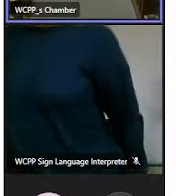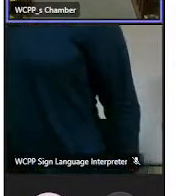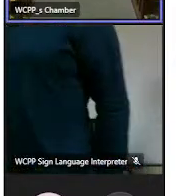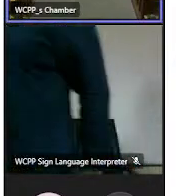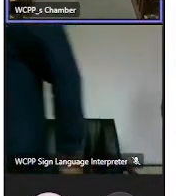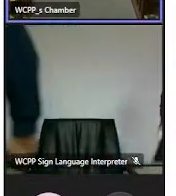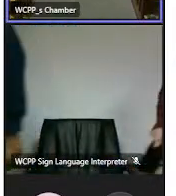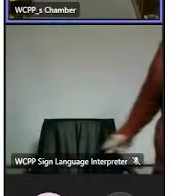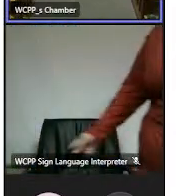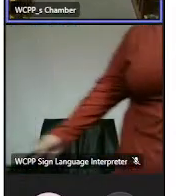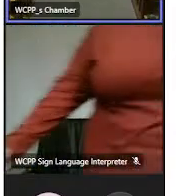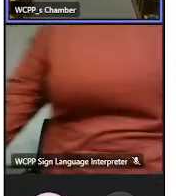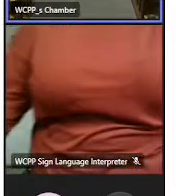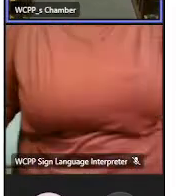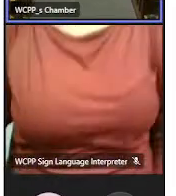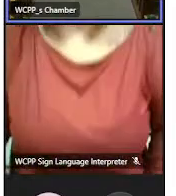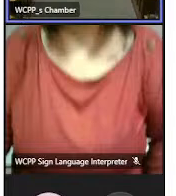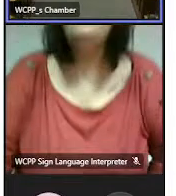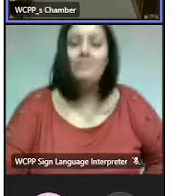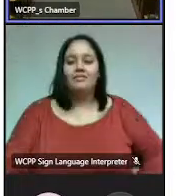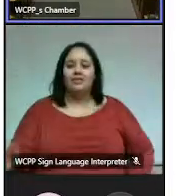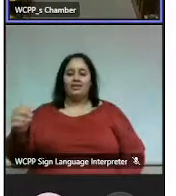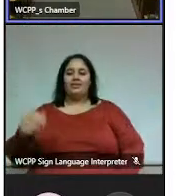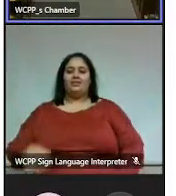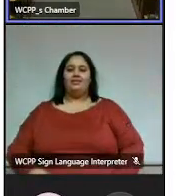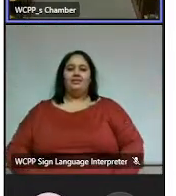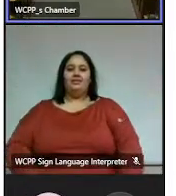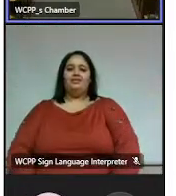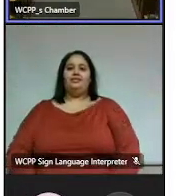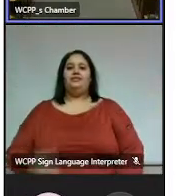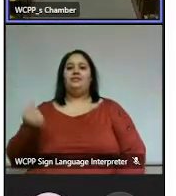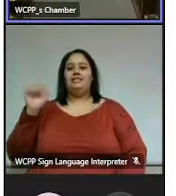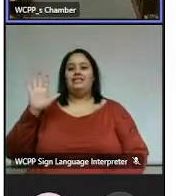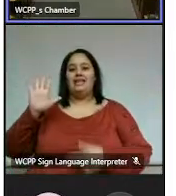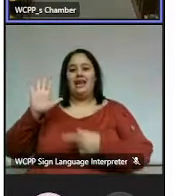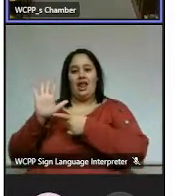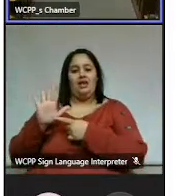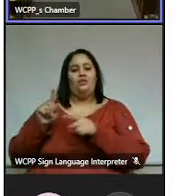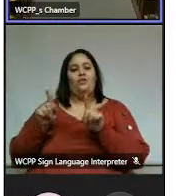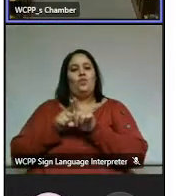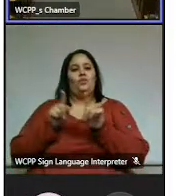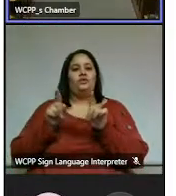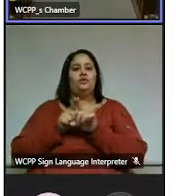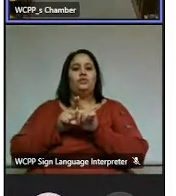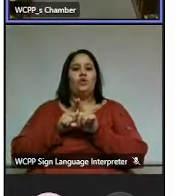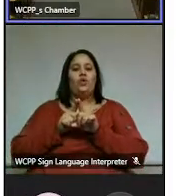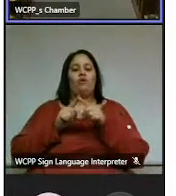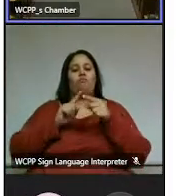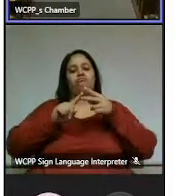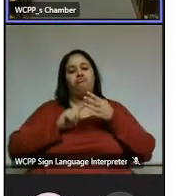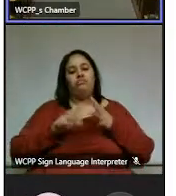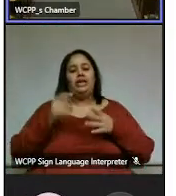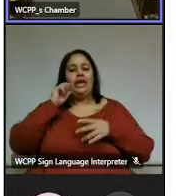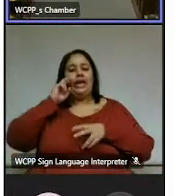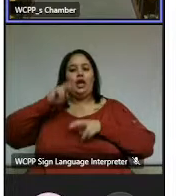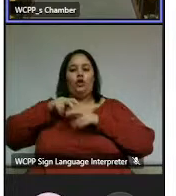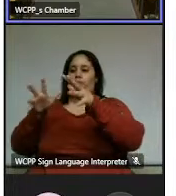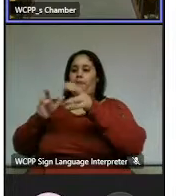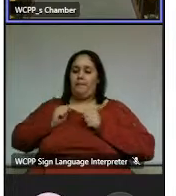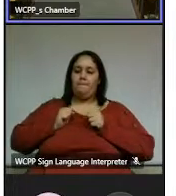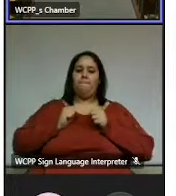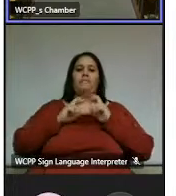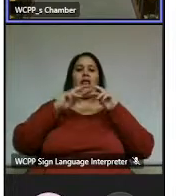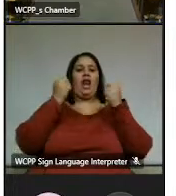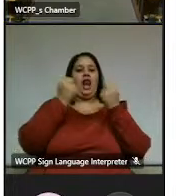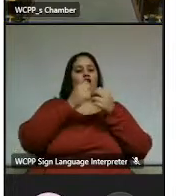I think this slide also obviously speaks to the need to absorb some of the National Environmental Act